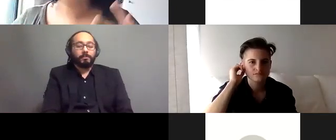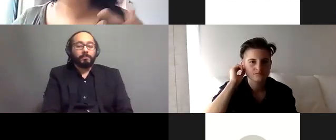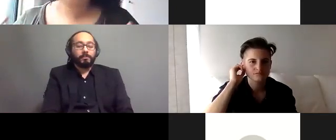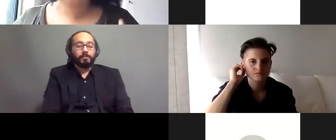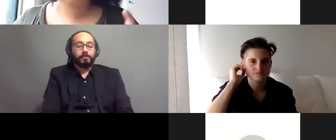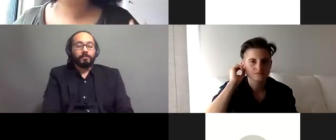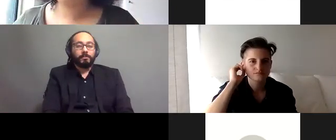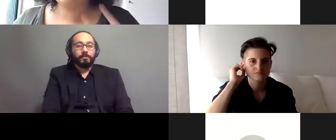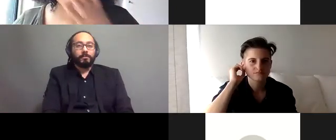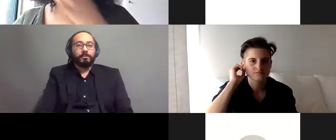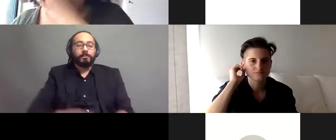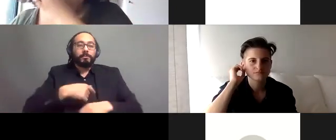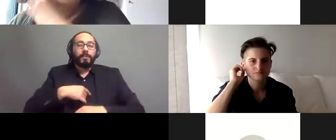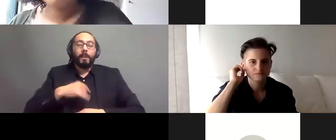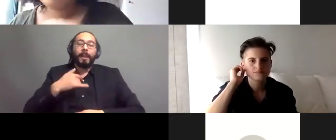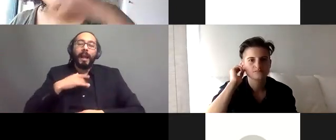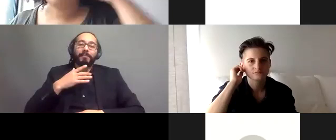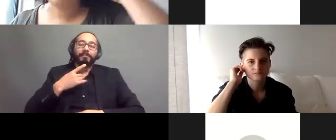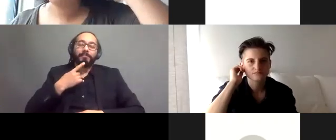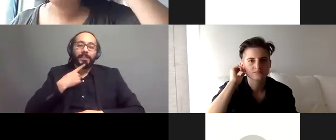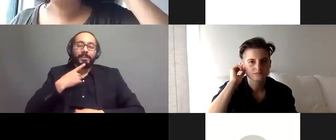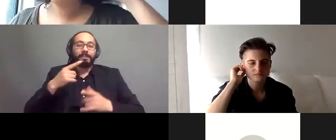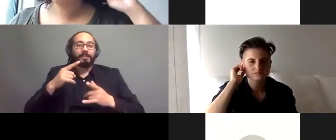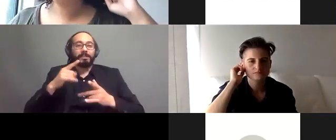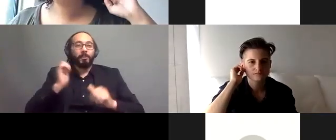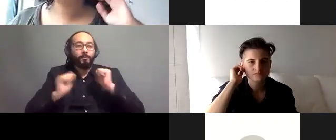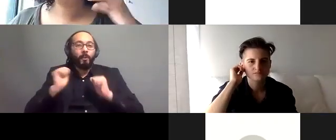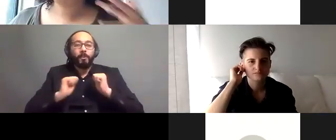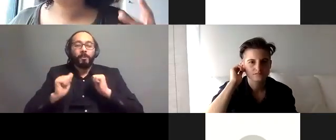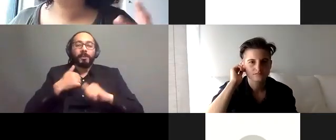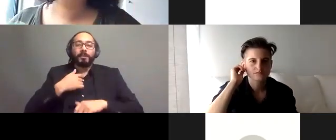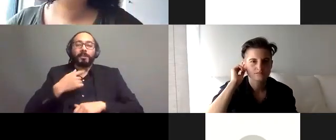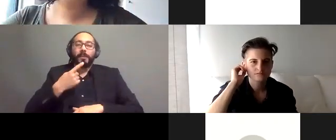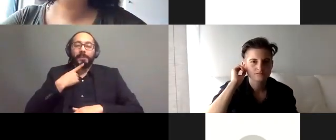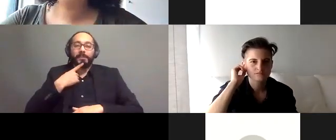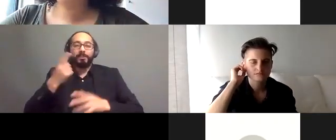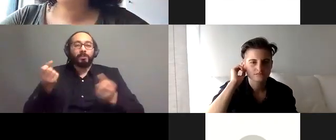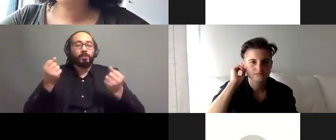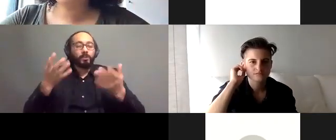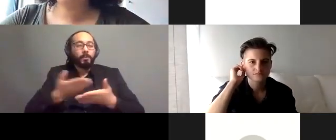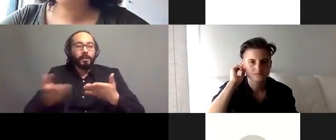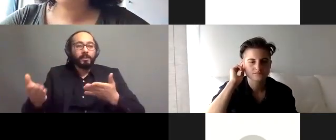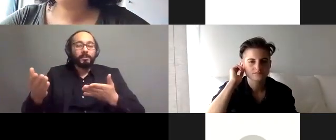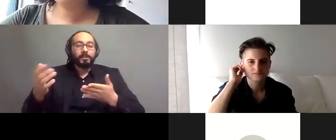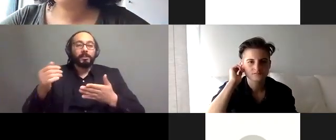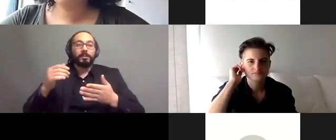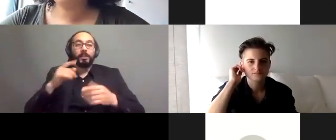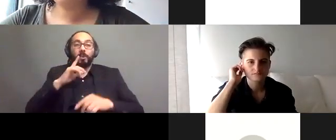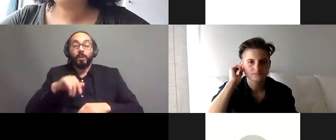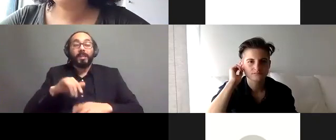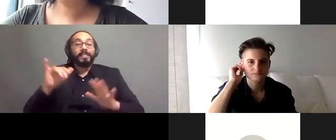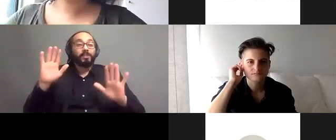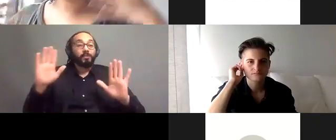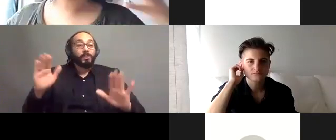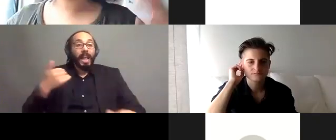like collective creation. I miss performance. I miss so many things. So like, while it's great to have this time to like, you